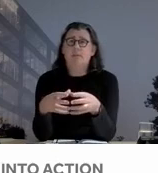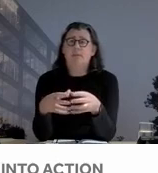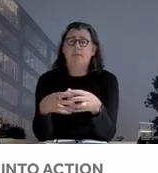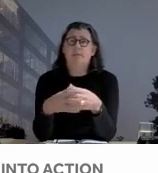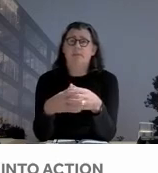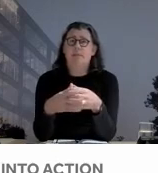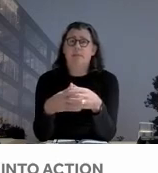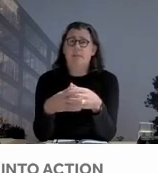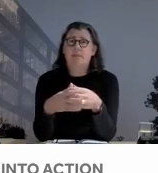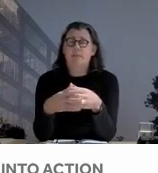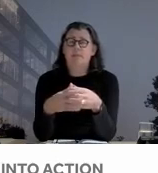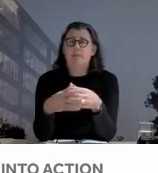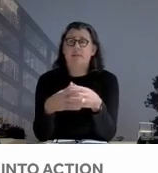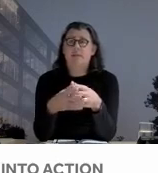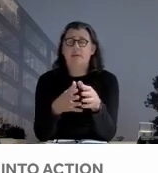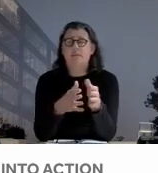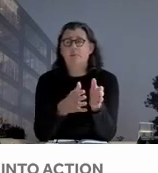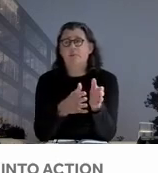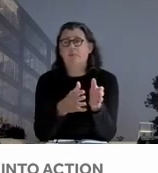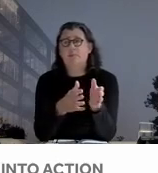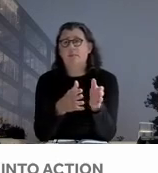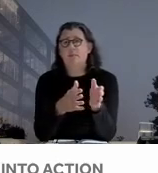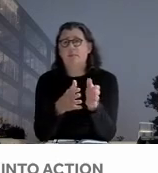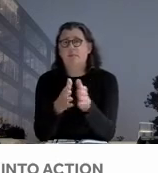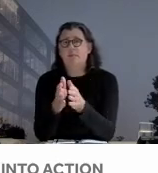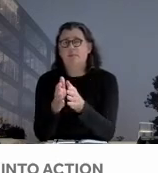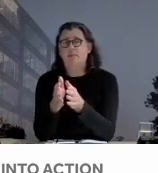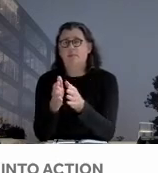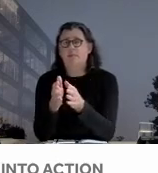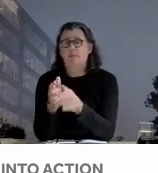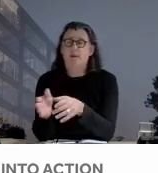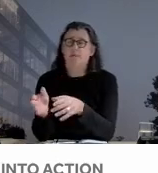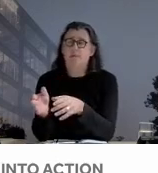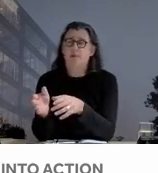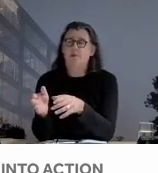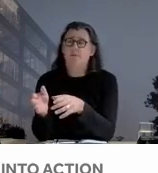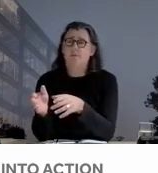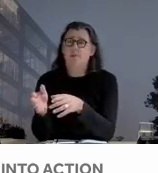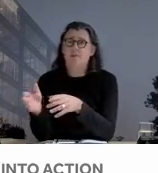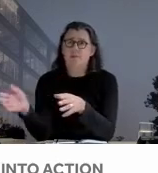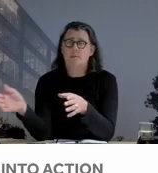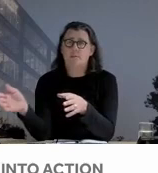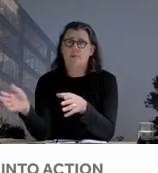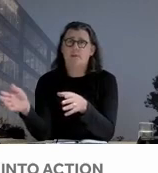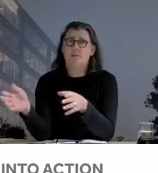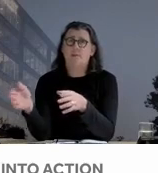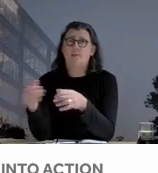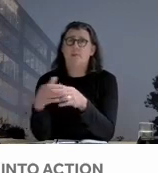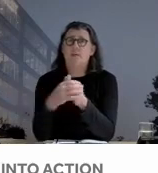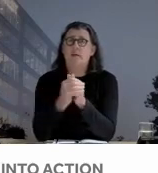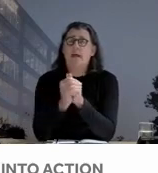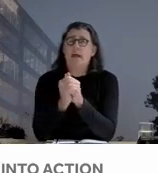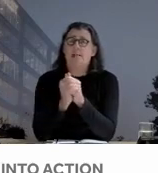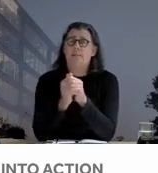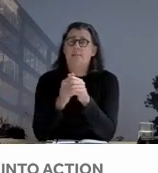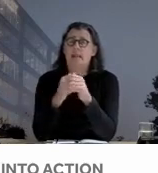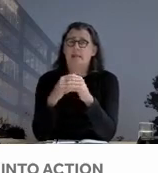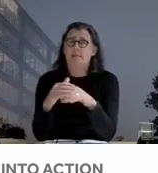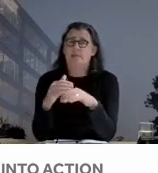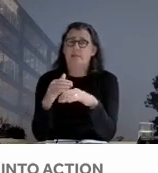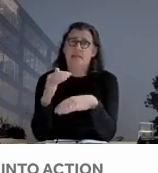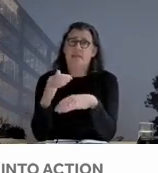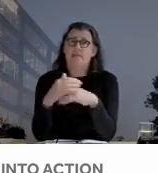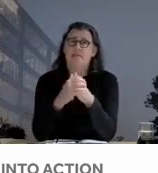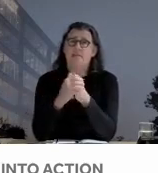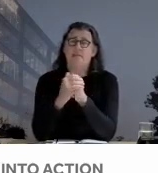carbon in buildings in a bit of detail. And then I'll move into Fitzpatrick Partners, what we do, just a bit of an overview, and some